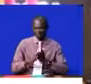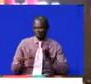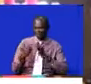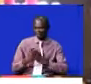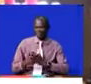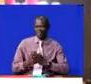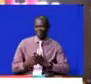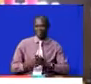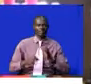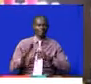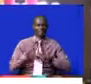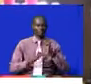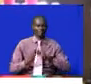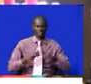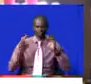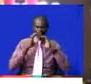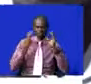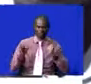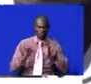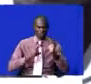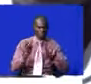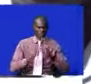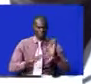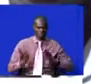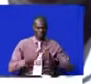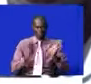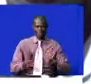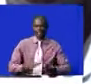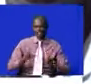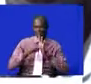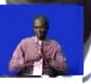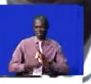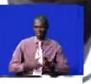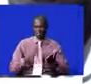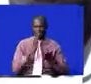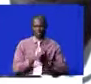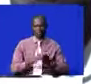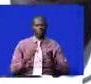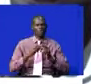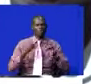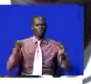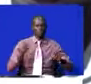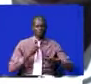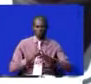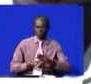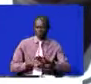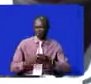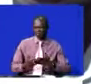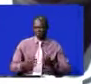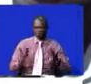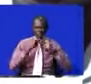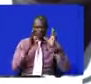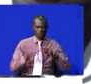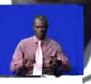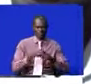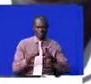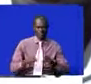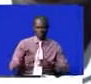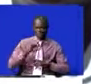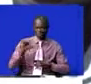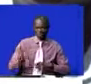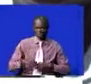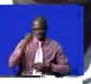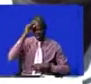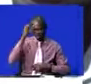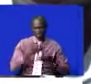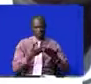event will be communicated to the public. It takes many ages. So, for information, as a county government, we have not received